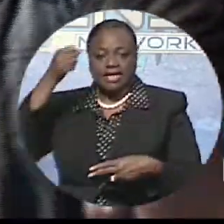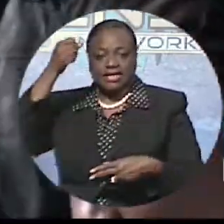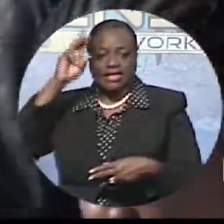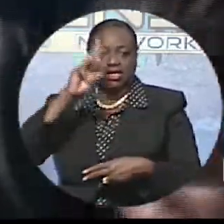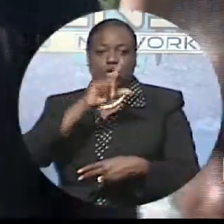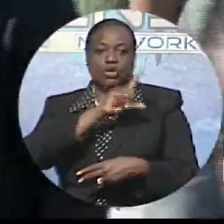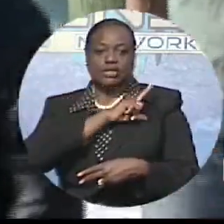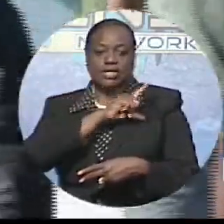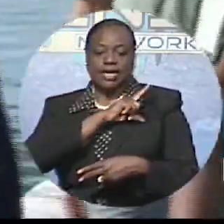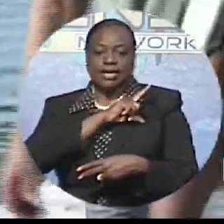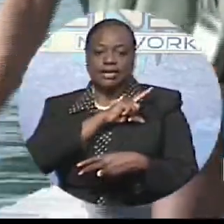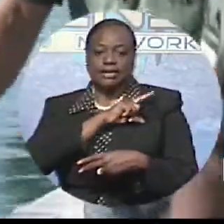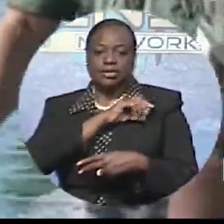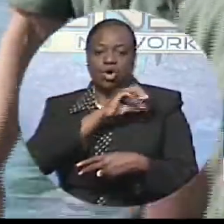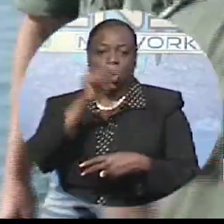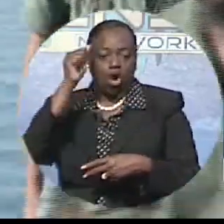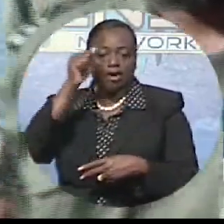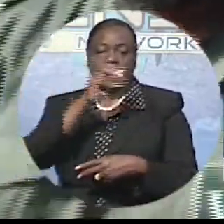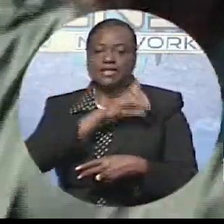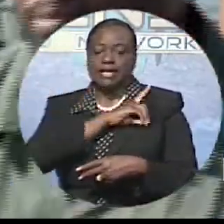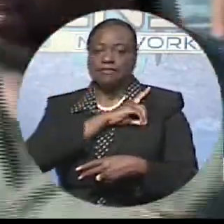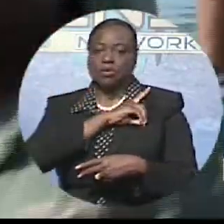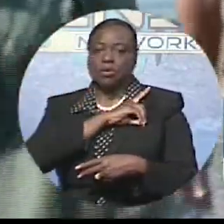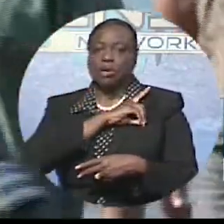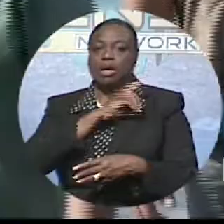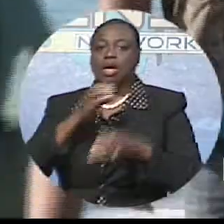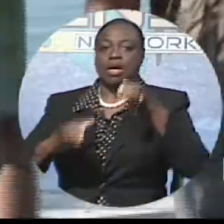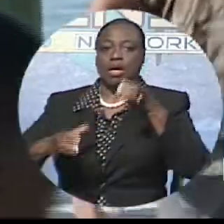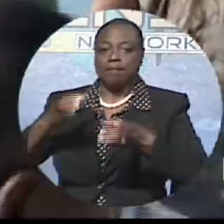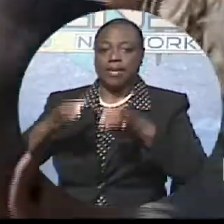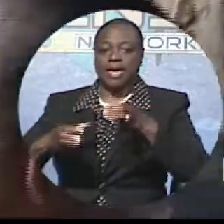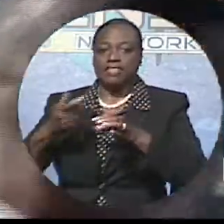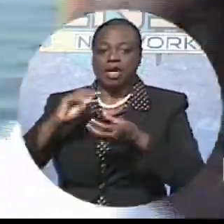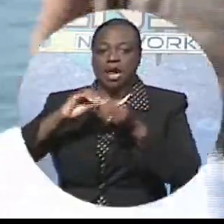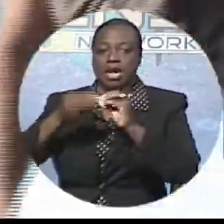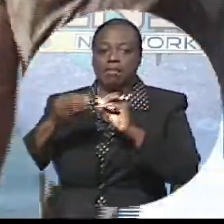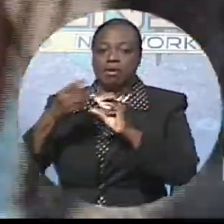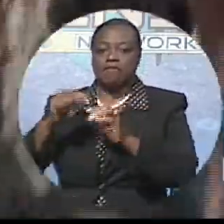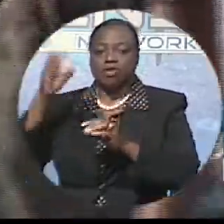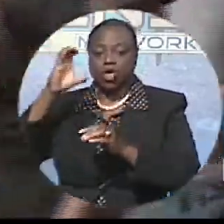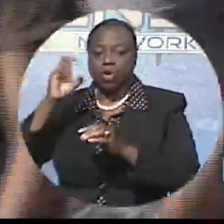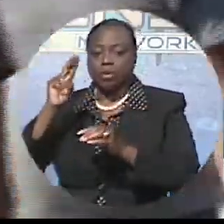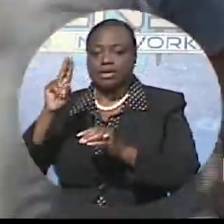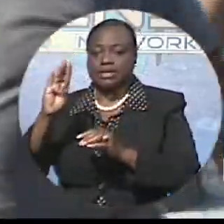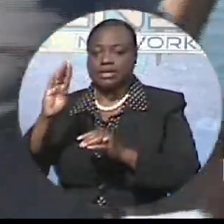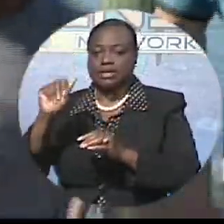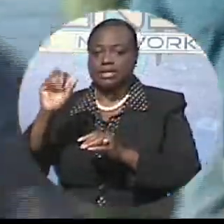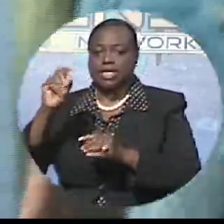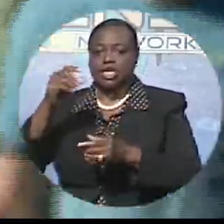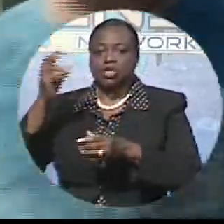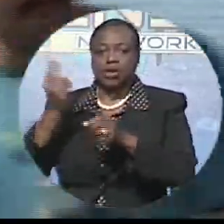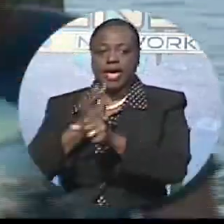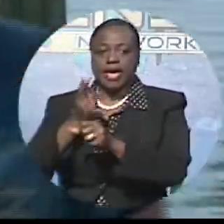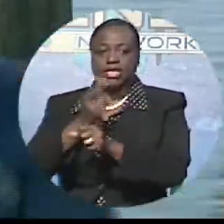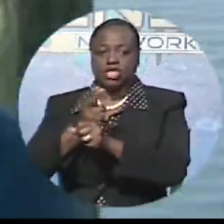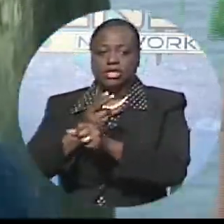Origen Delavo, compared the number of Cubans to Haitian migrants captured over the past few years.